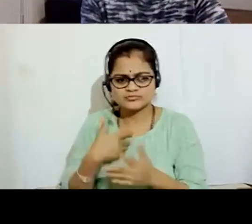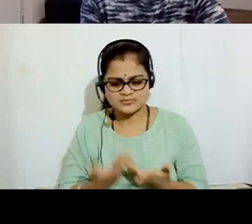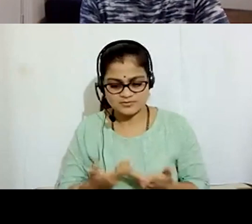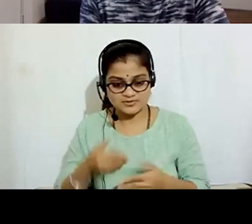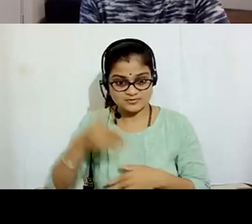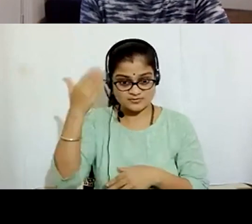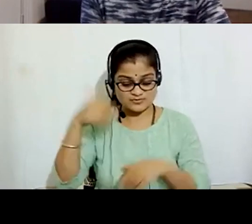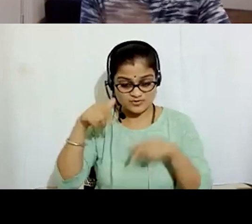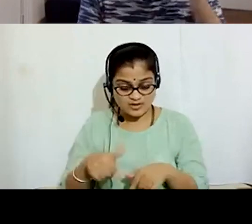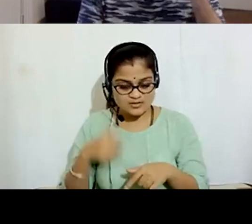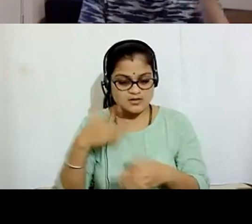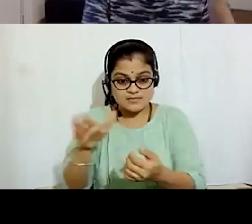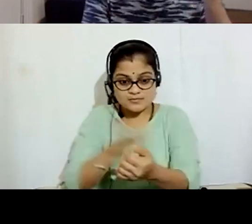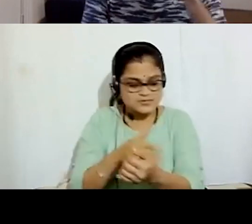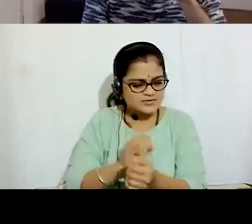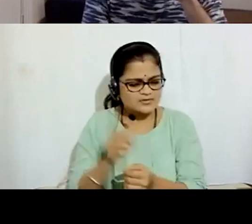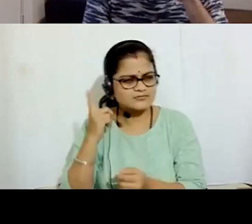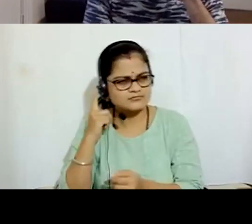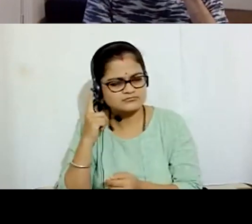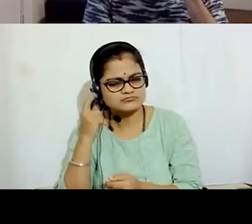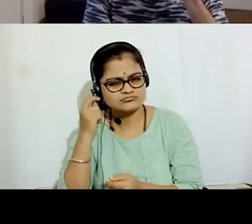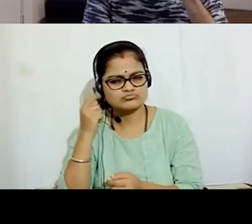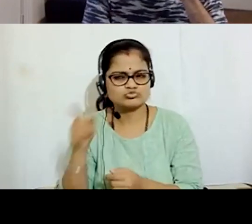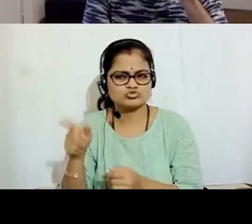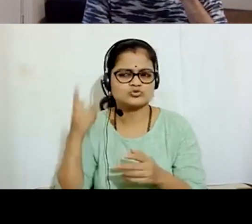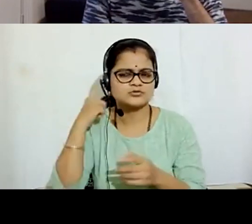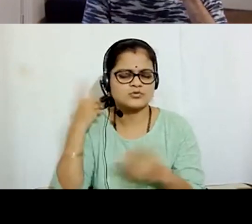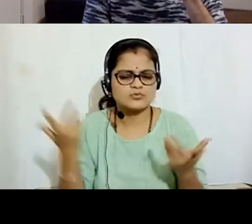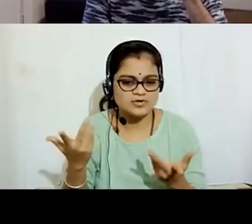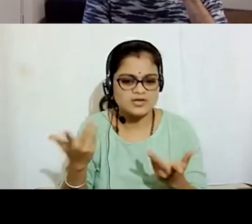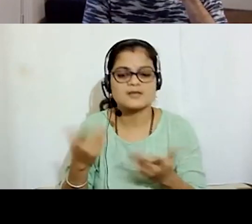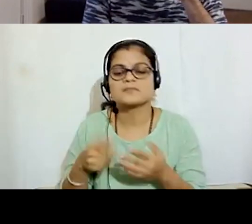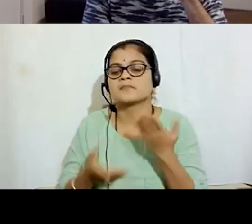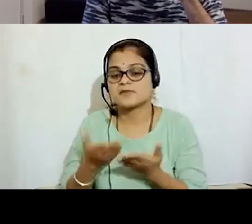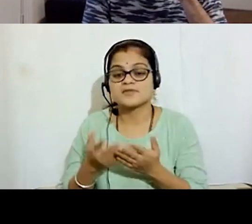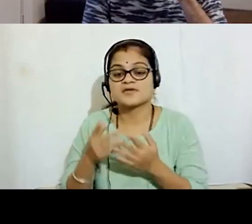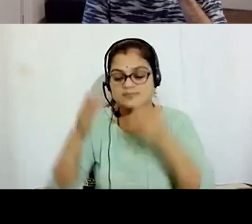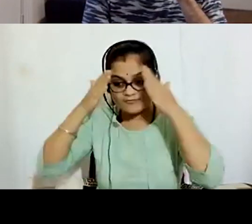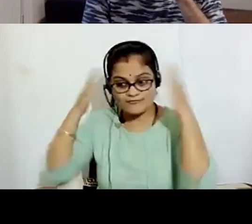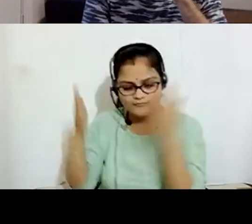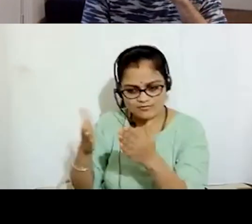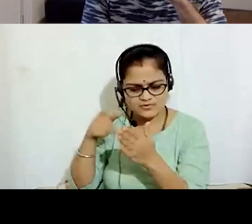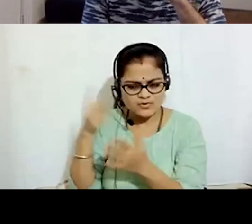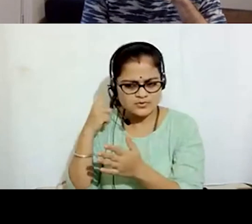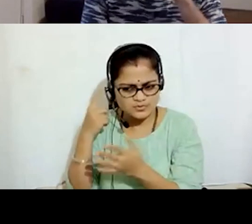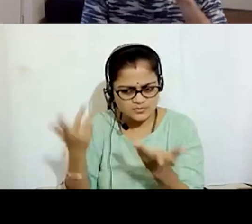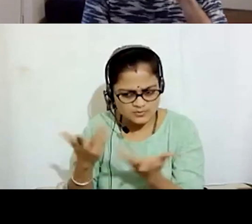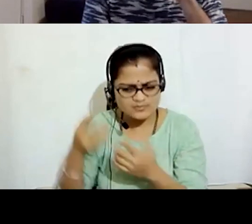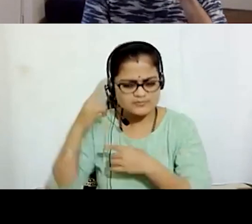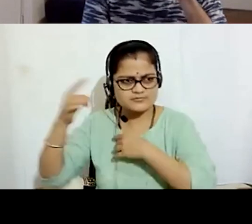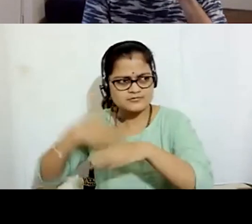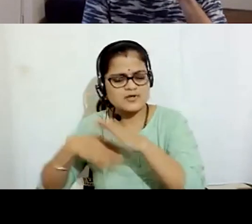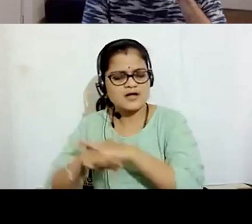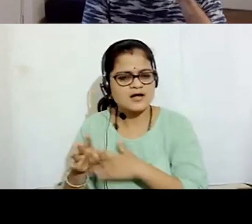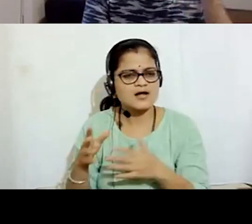even people who are not musicians will just listen a little bit more, and I'm sure they'll pay more attention to how their city sounds